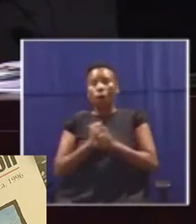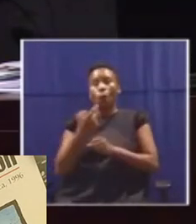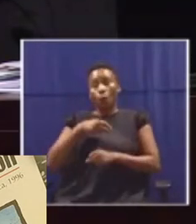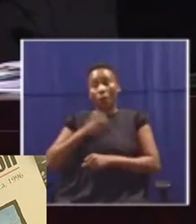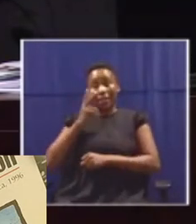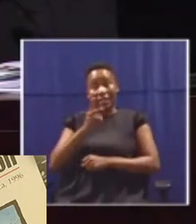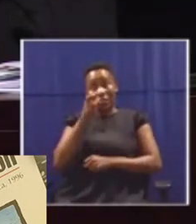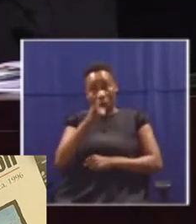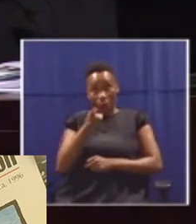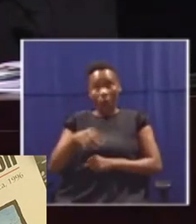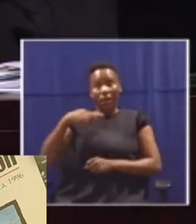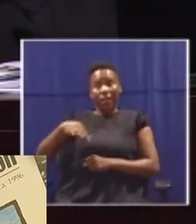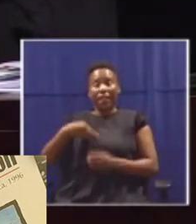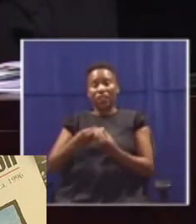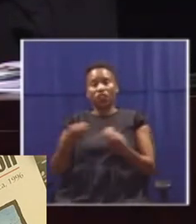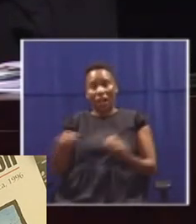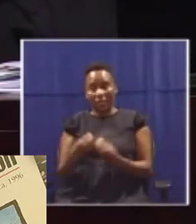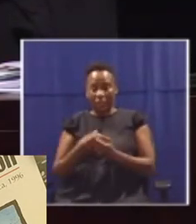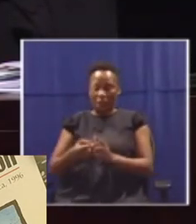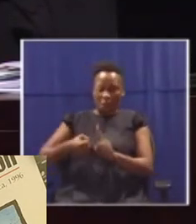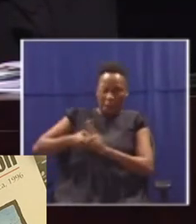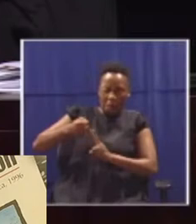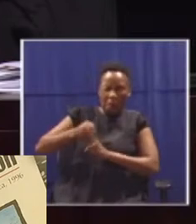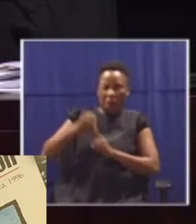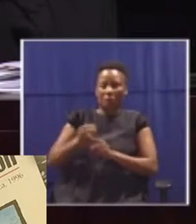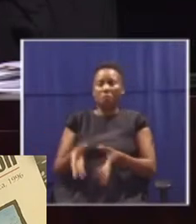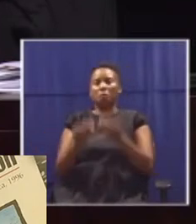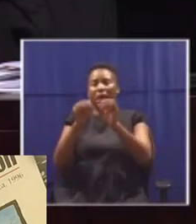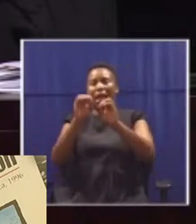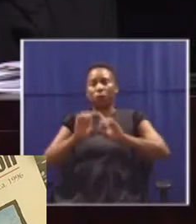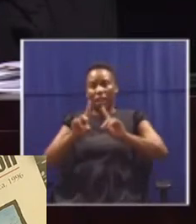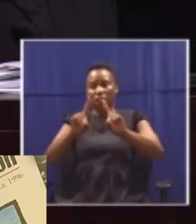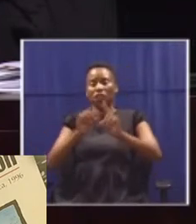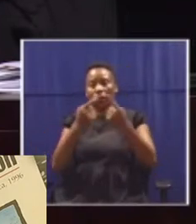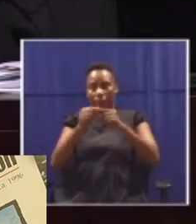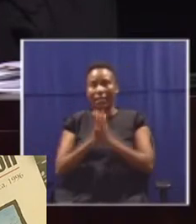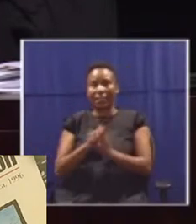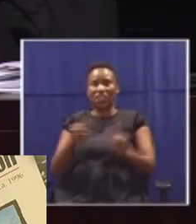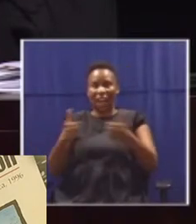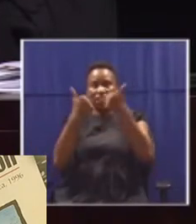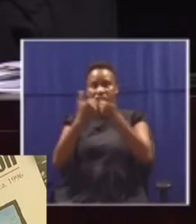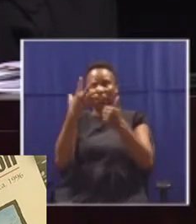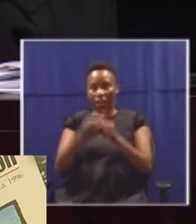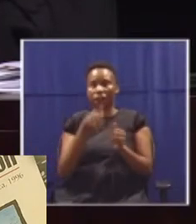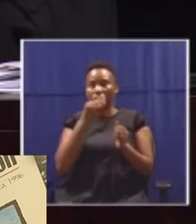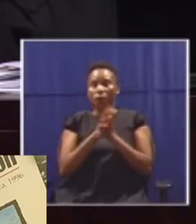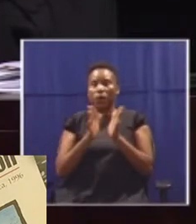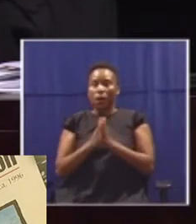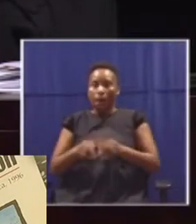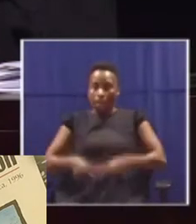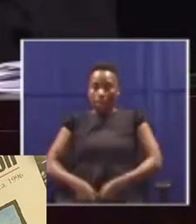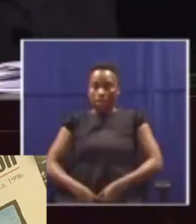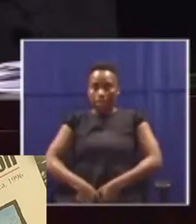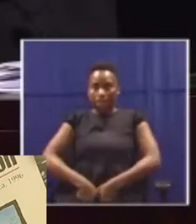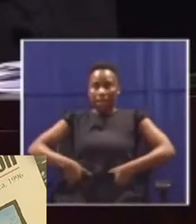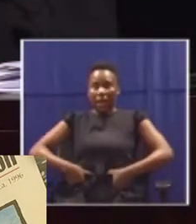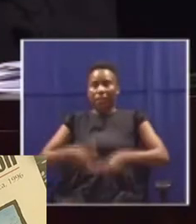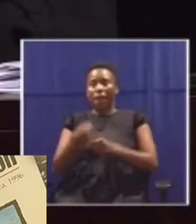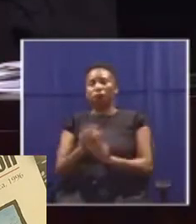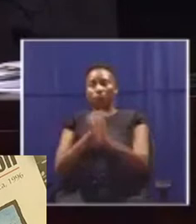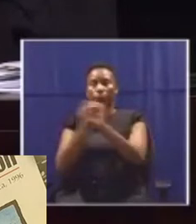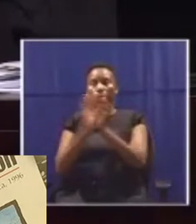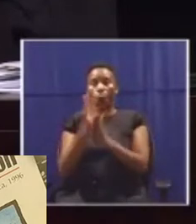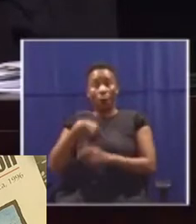to the girl child who fights to get an education but faces challenges of not having sanitary towels, we see